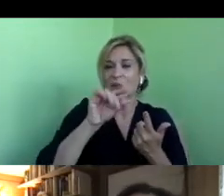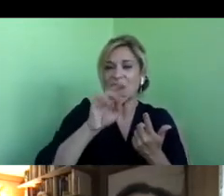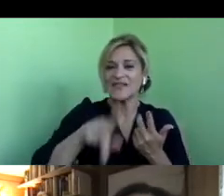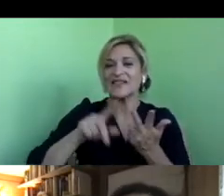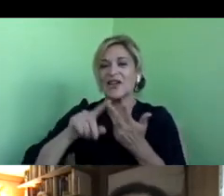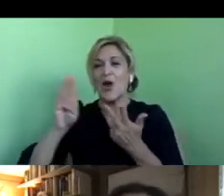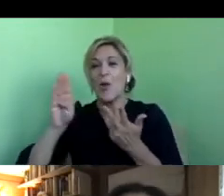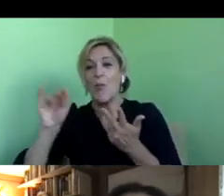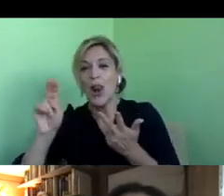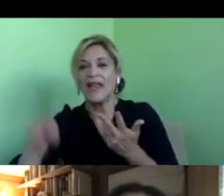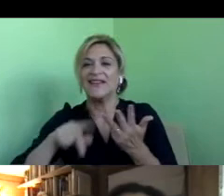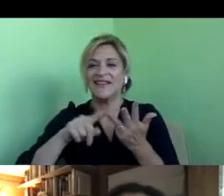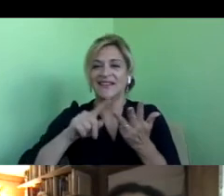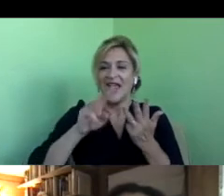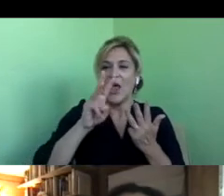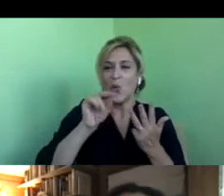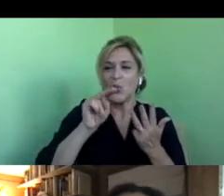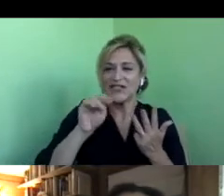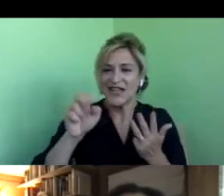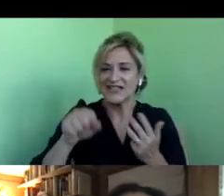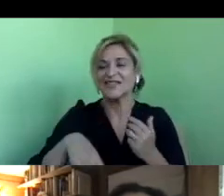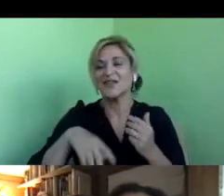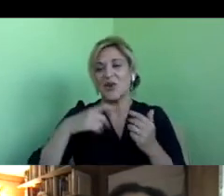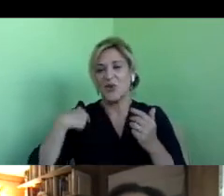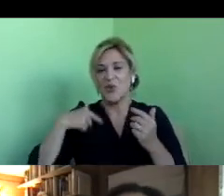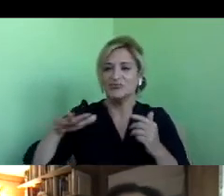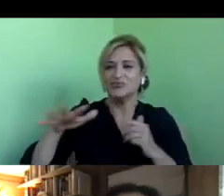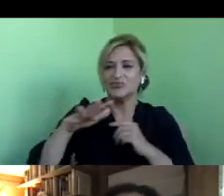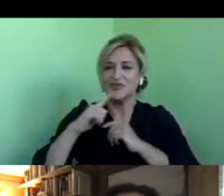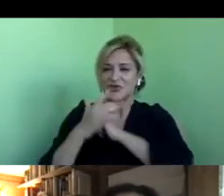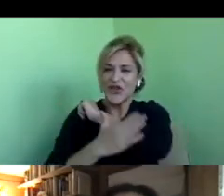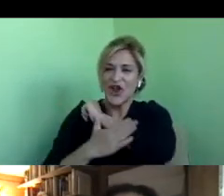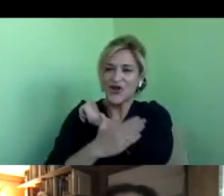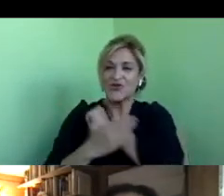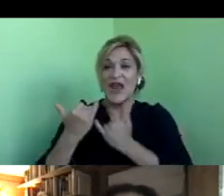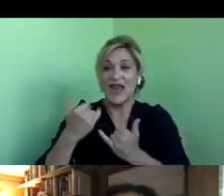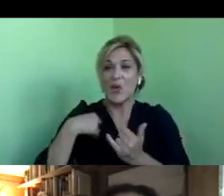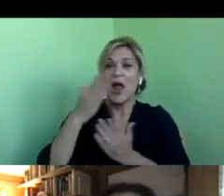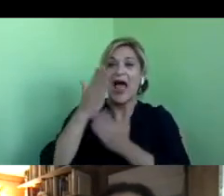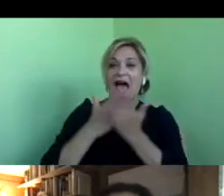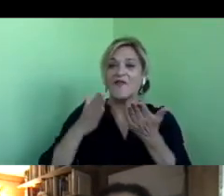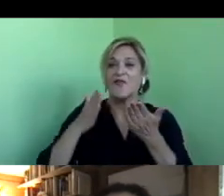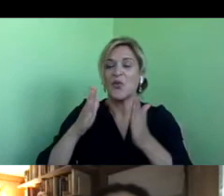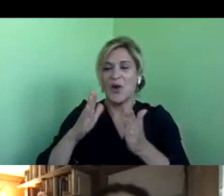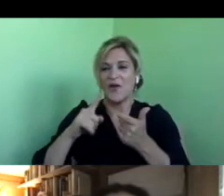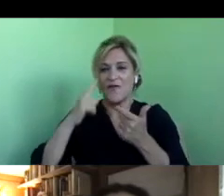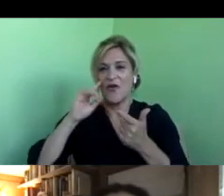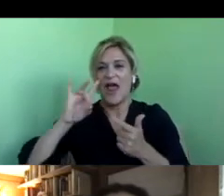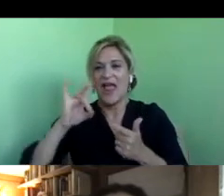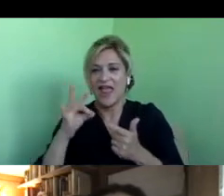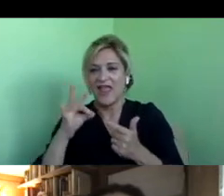across the country, coast to coast. We are at the halfway point of our eight-chapter series for Indisposable.